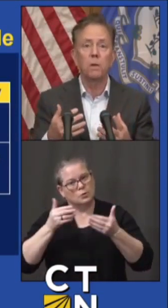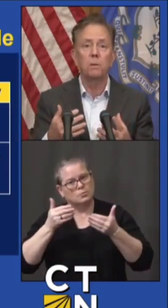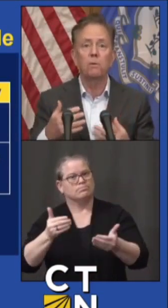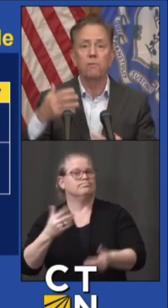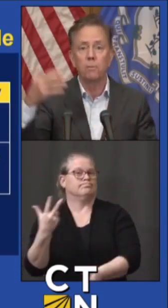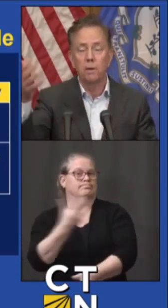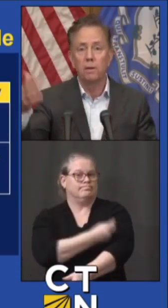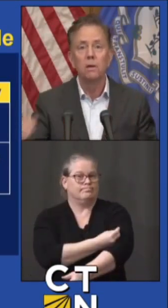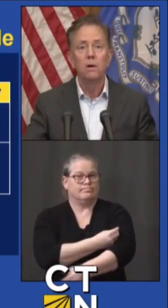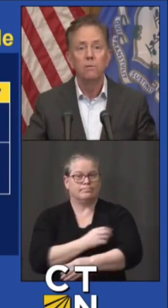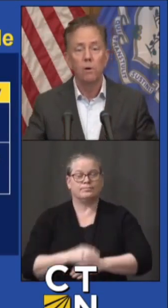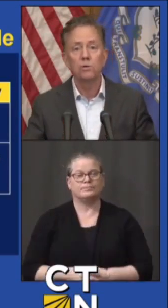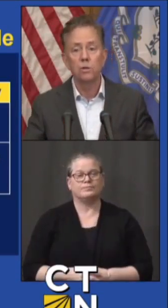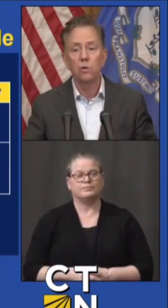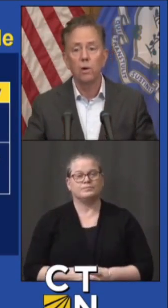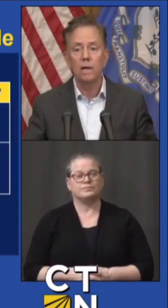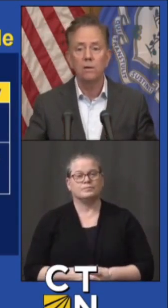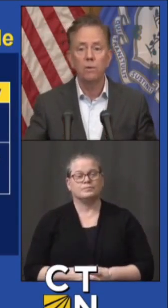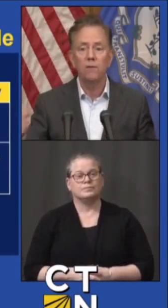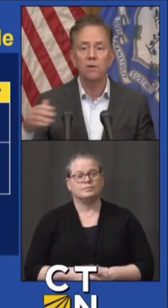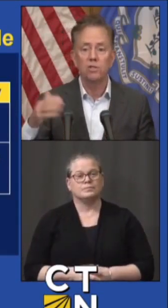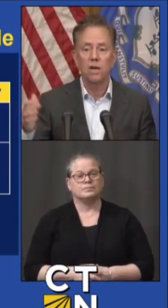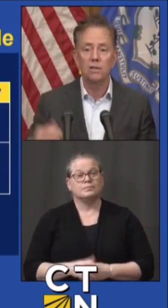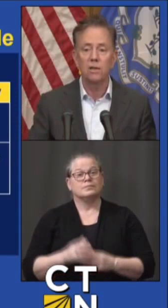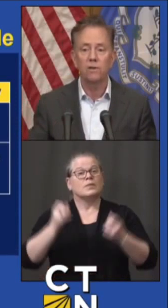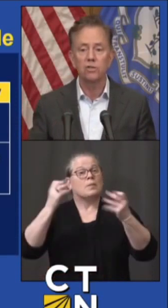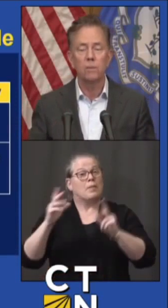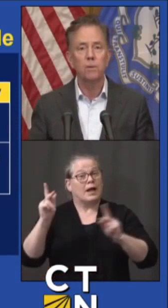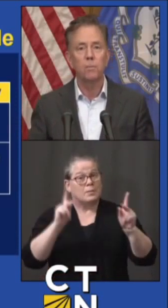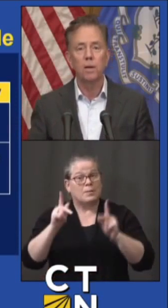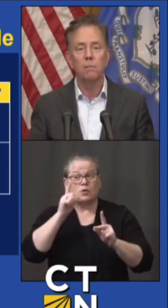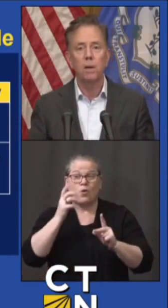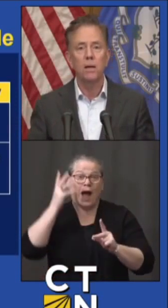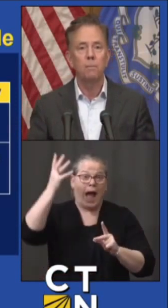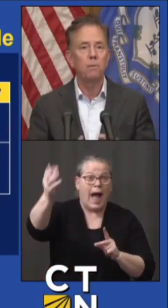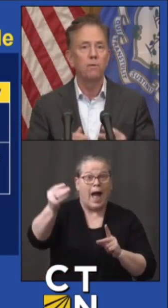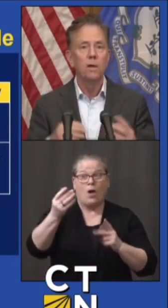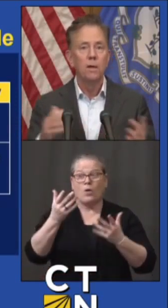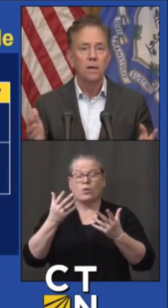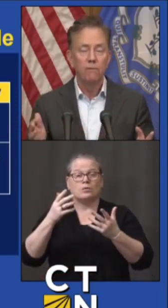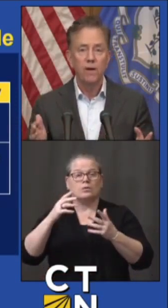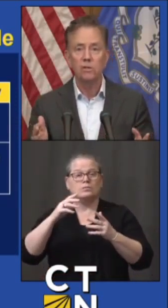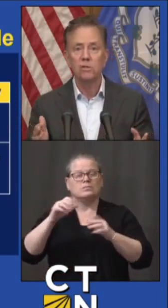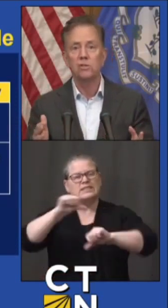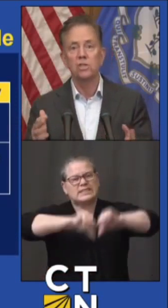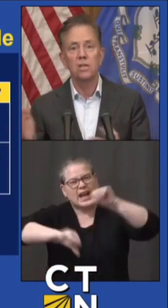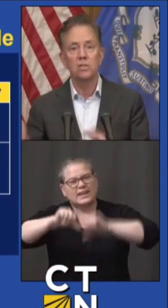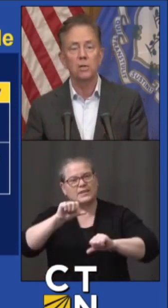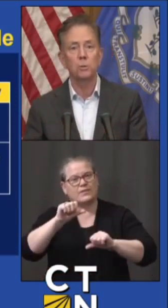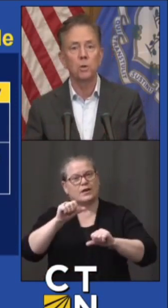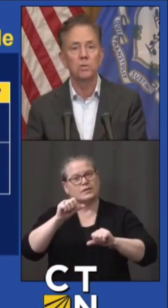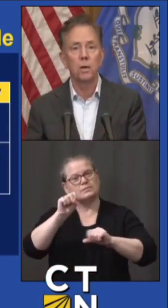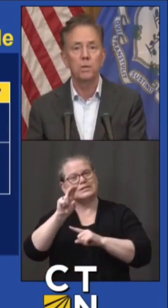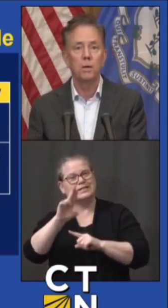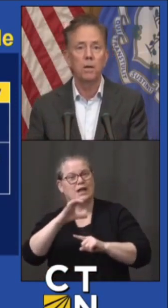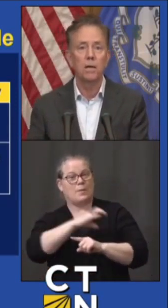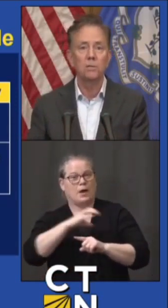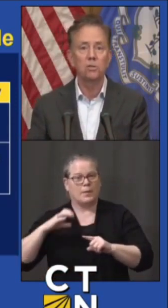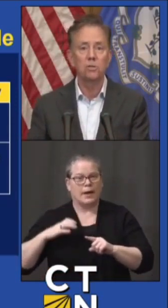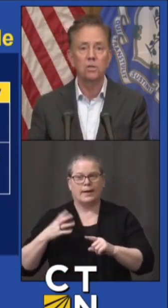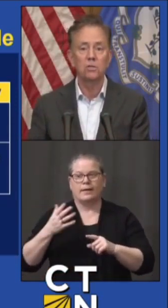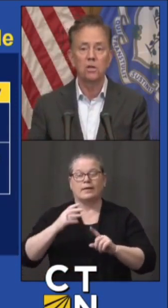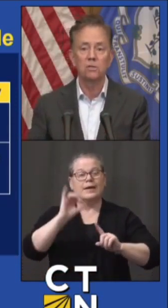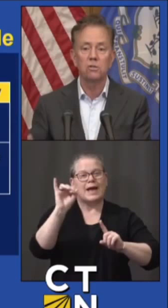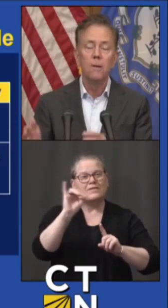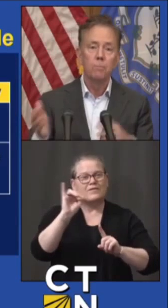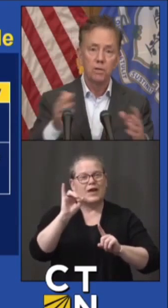communications people from folks on the ground, and we have our scientific subcommittee made up of infectious disease experts,